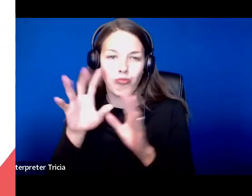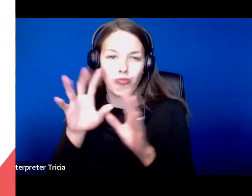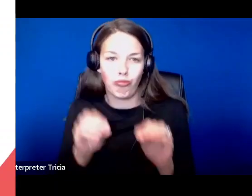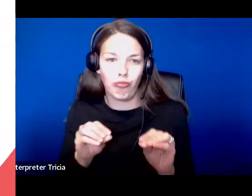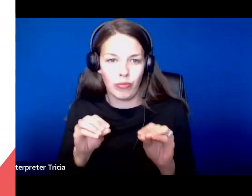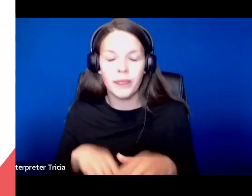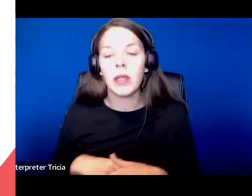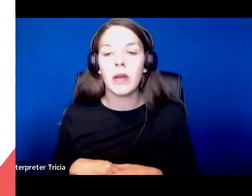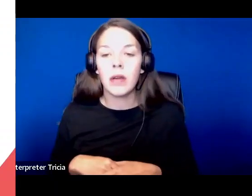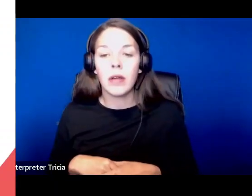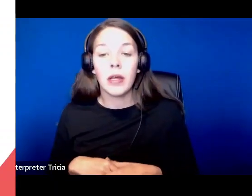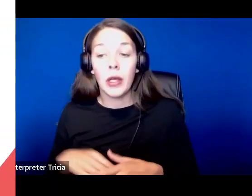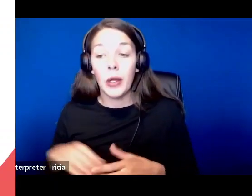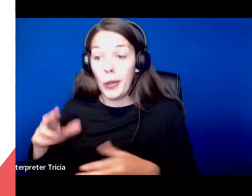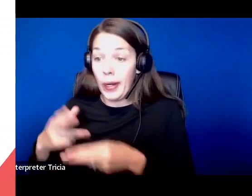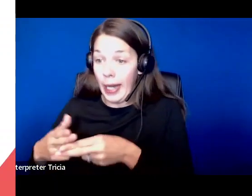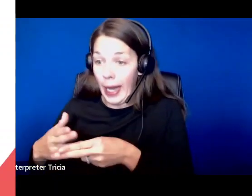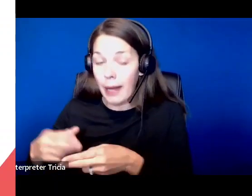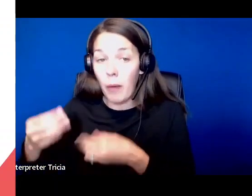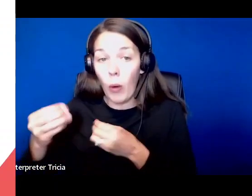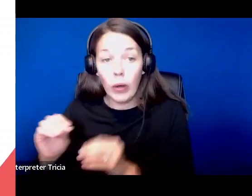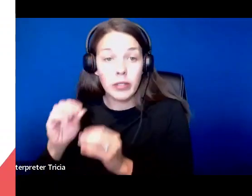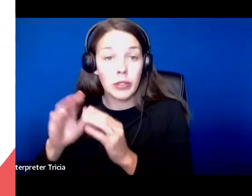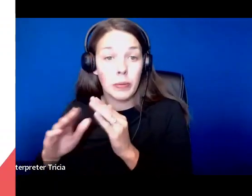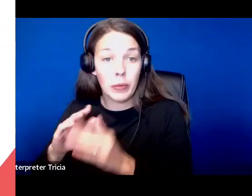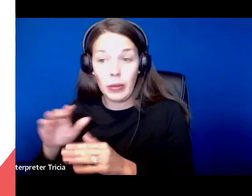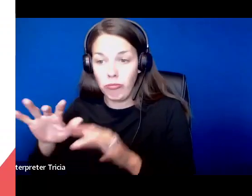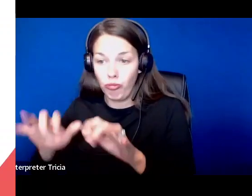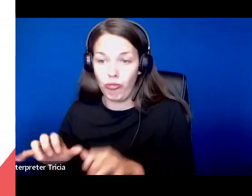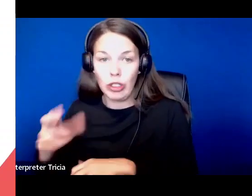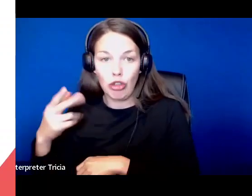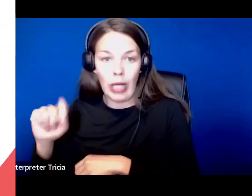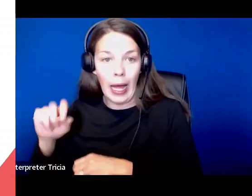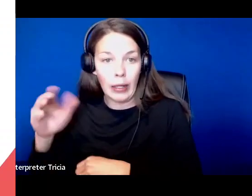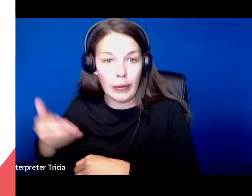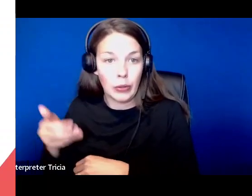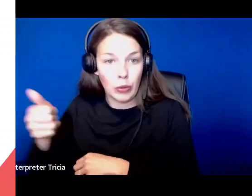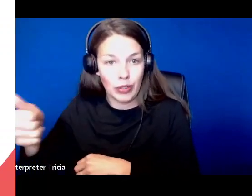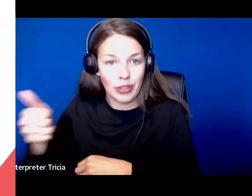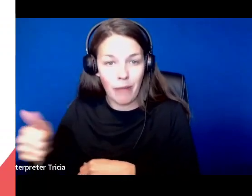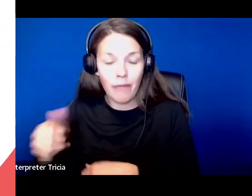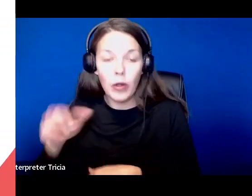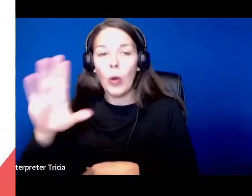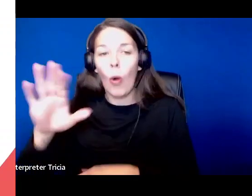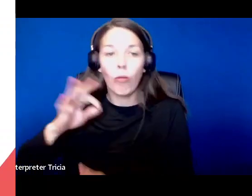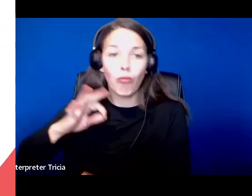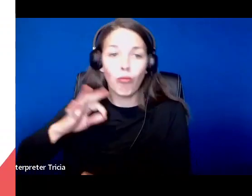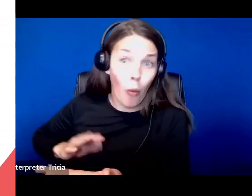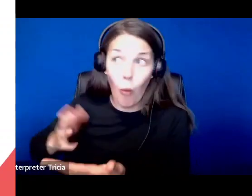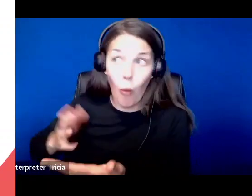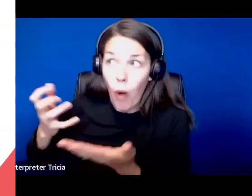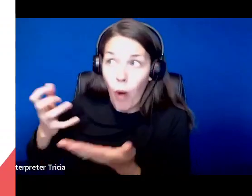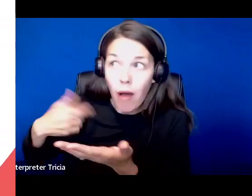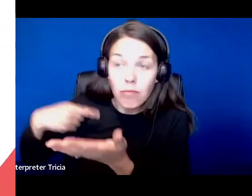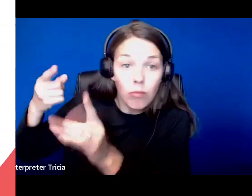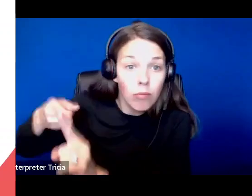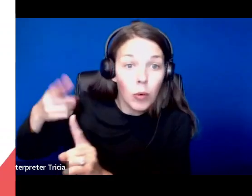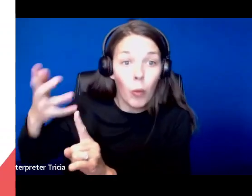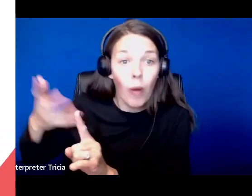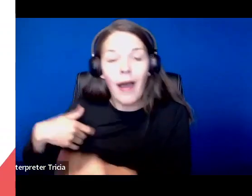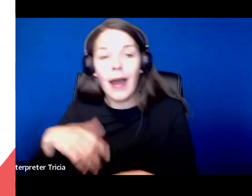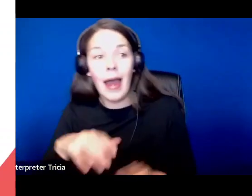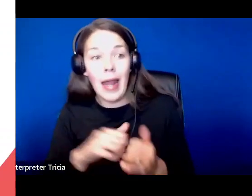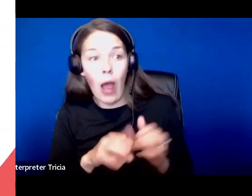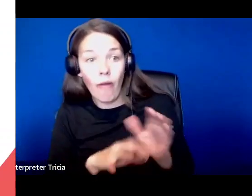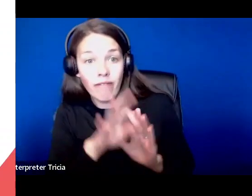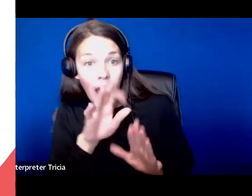your name and your organization or community that you're from in the chat, what you hope to get out of today's session and how you found out about it.